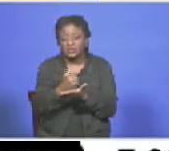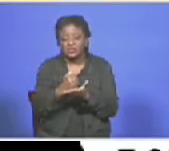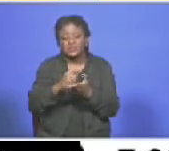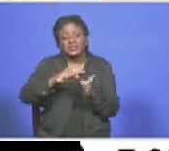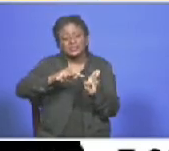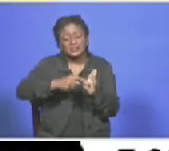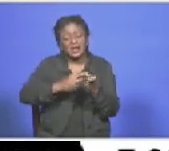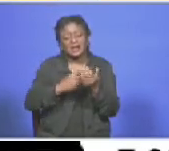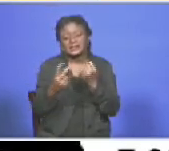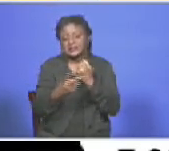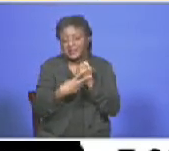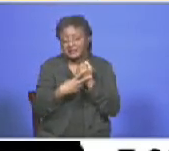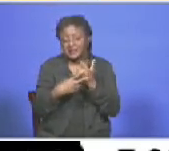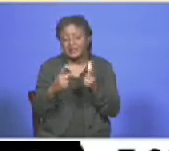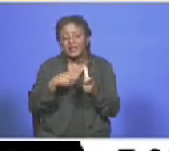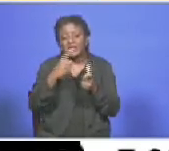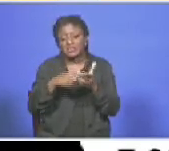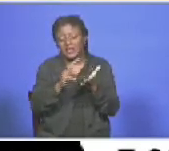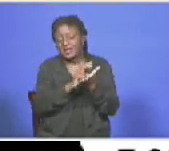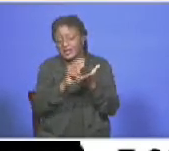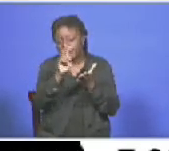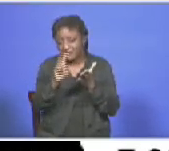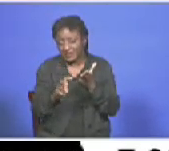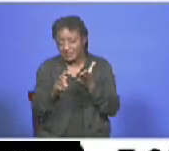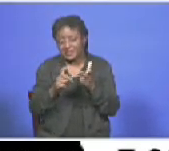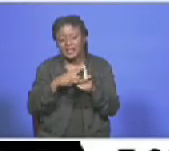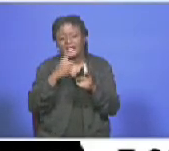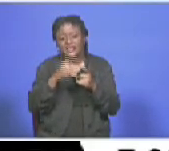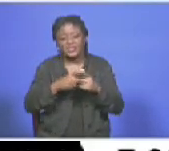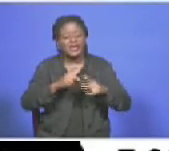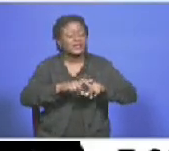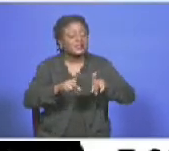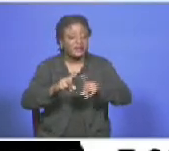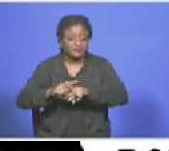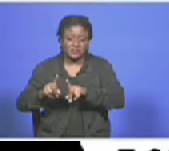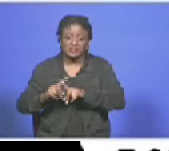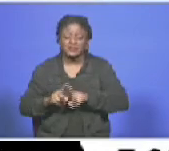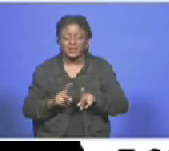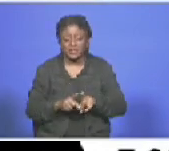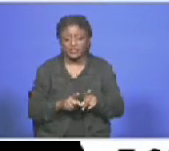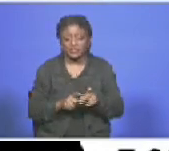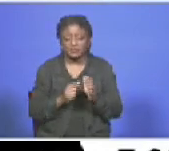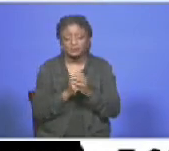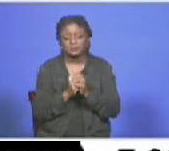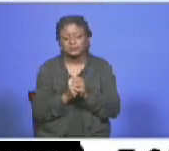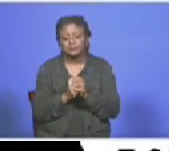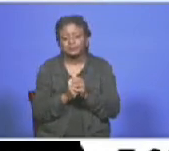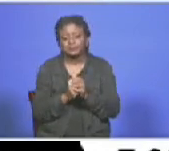investing, then diversification. That's investment from this week's Market Insider.